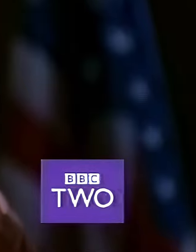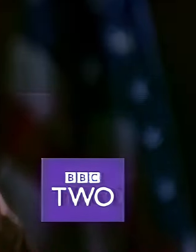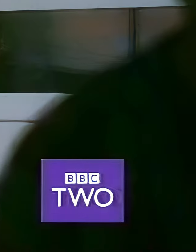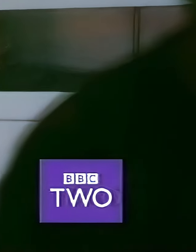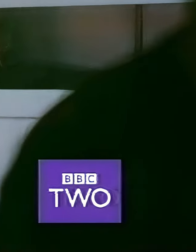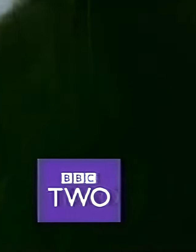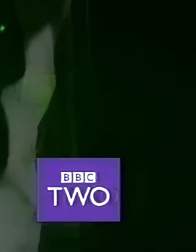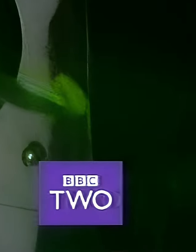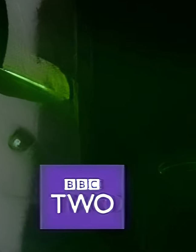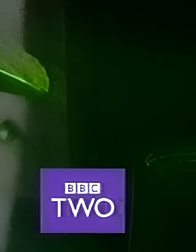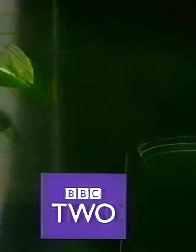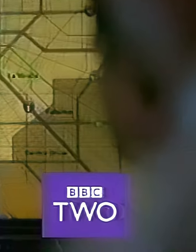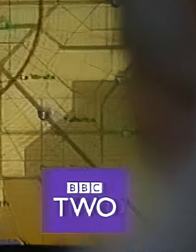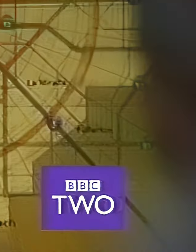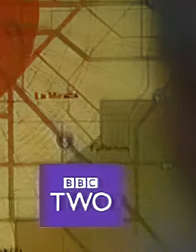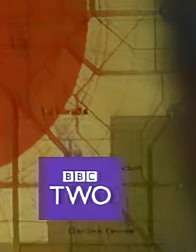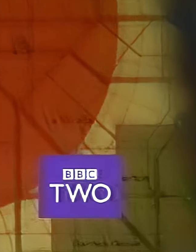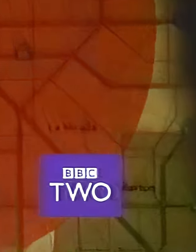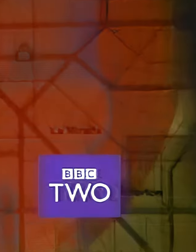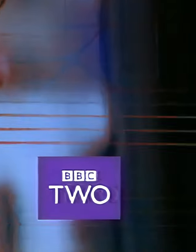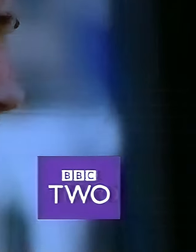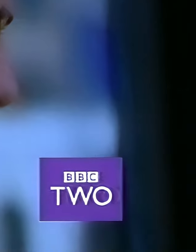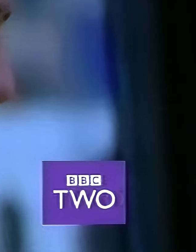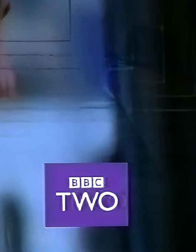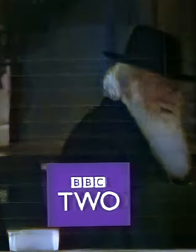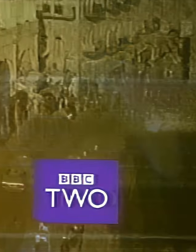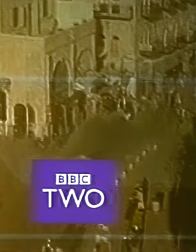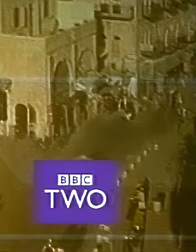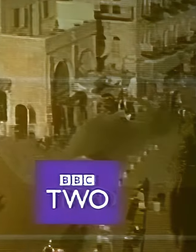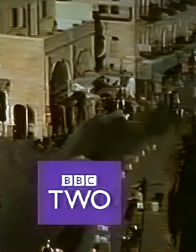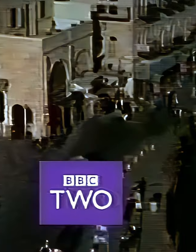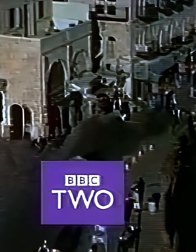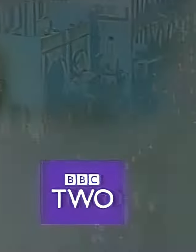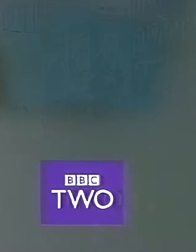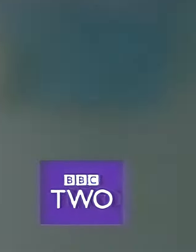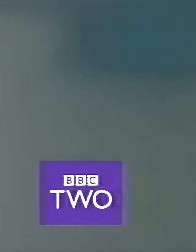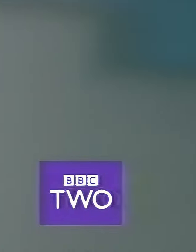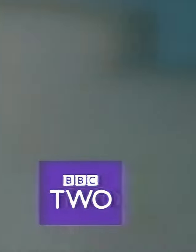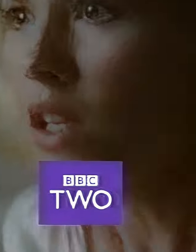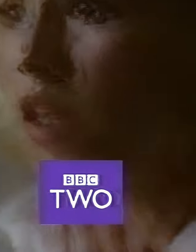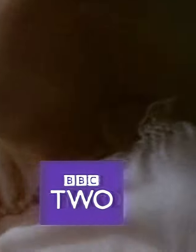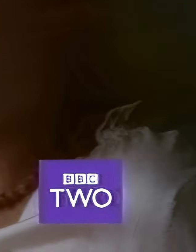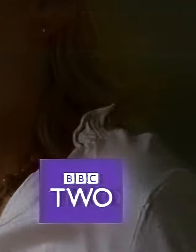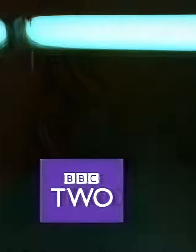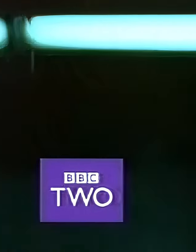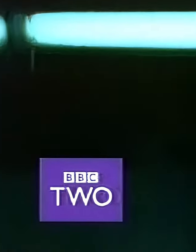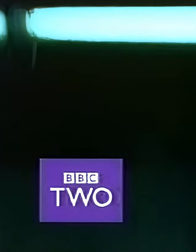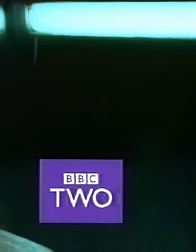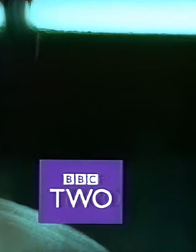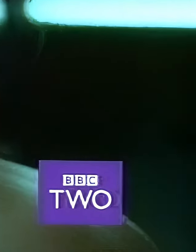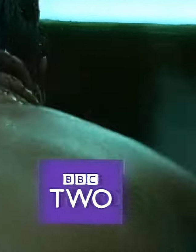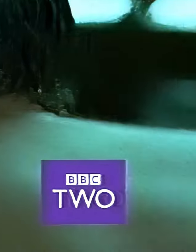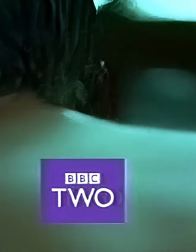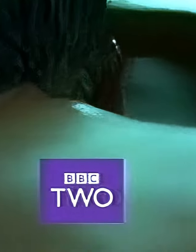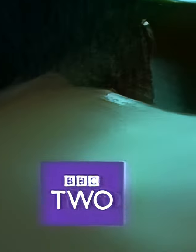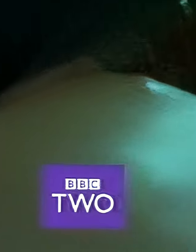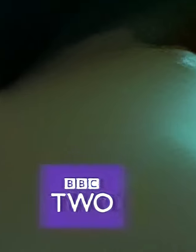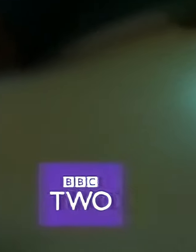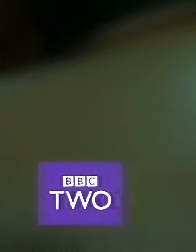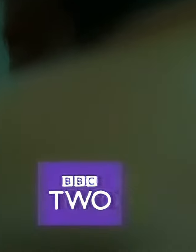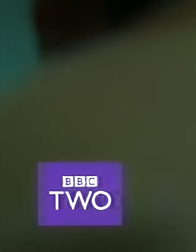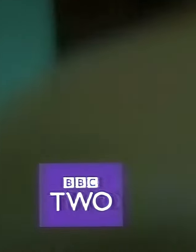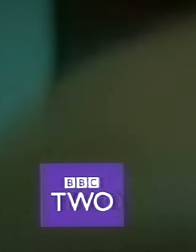If a bomb goes off today, it will hurt us, but it will destroy you. I will hurt you. I refuse to believe they can't